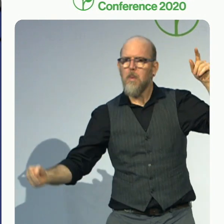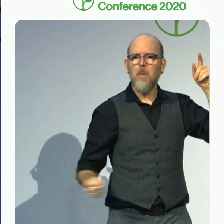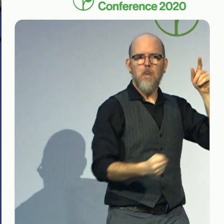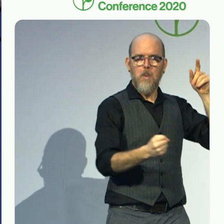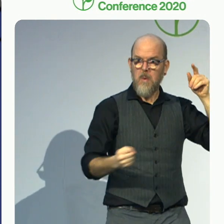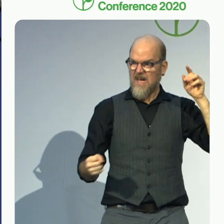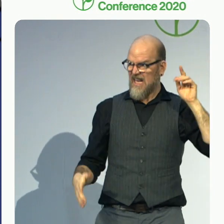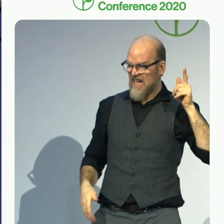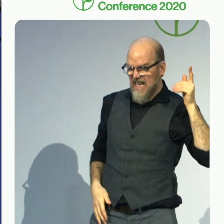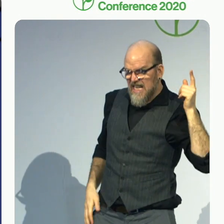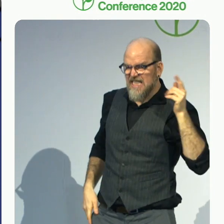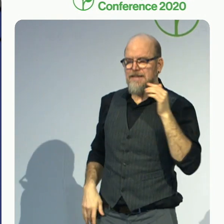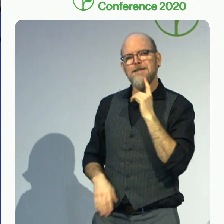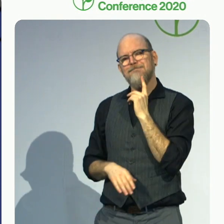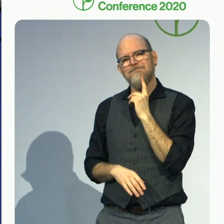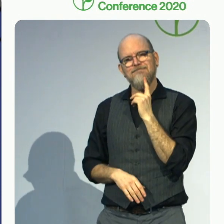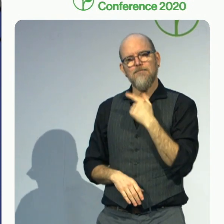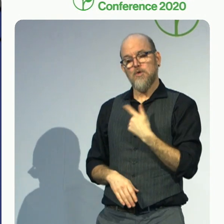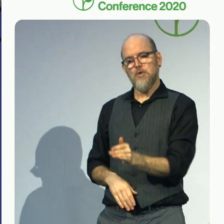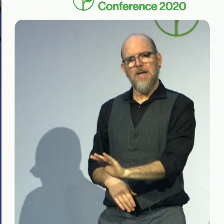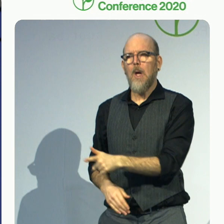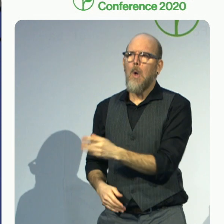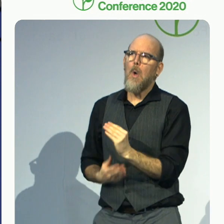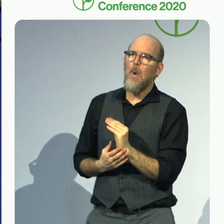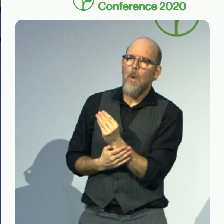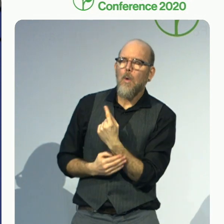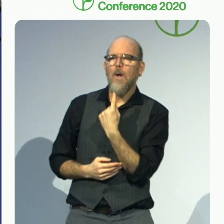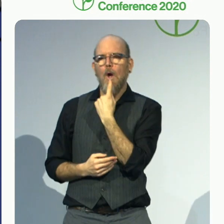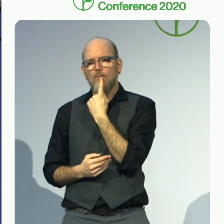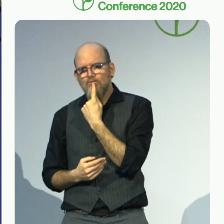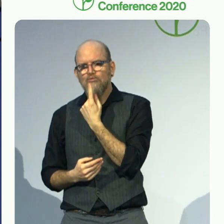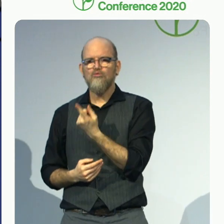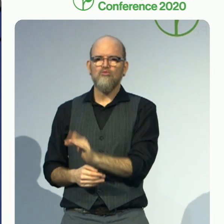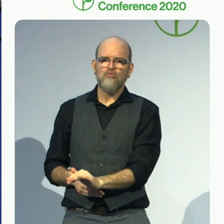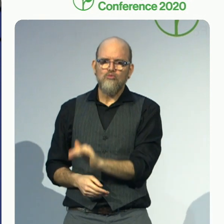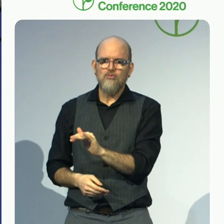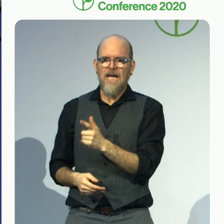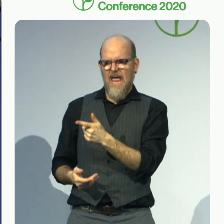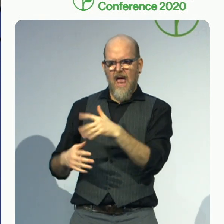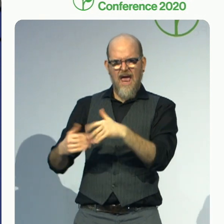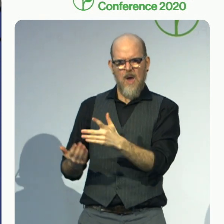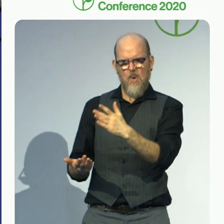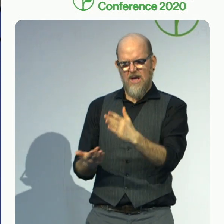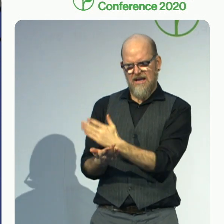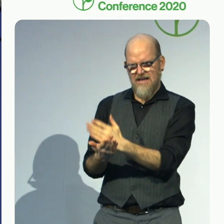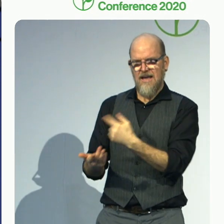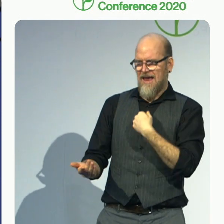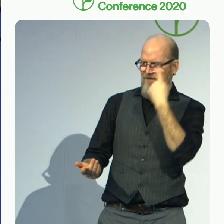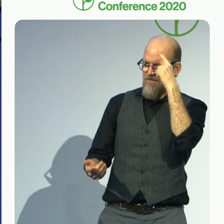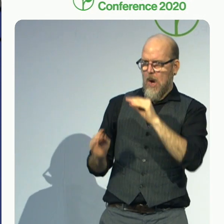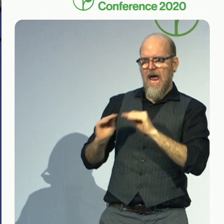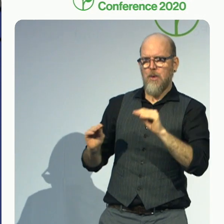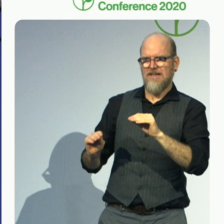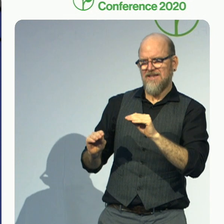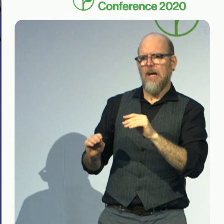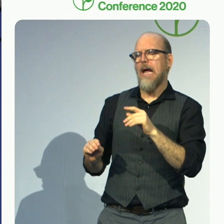while the child is young and decisions are being made about their education, parents are the best advocates of what is